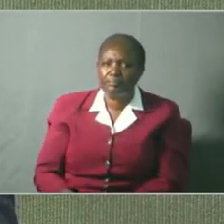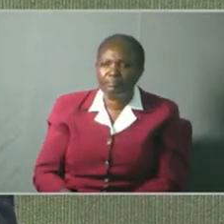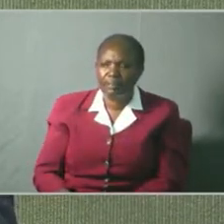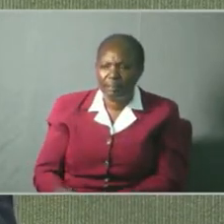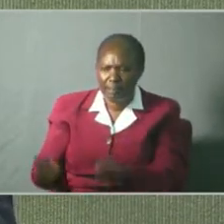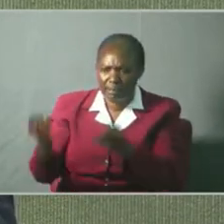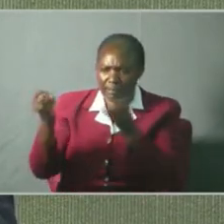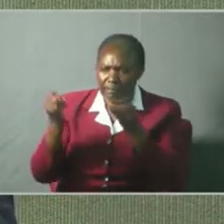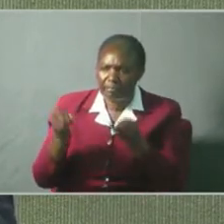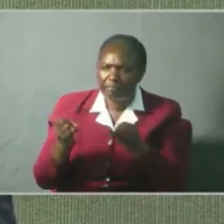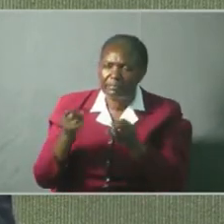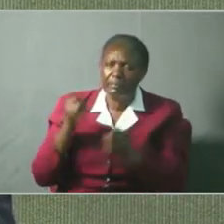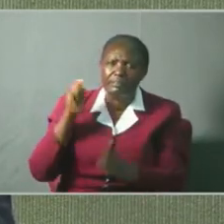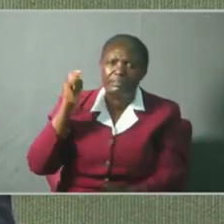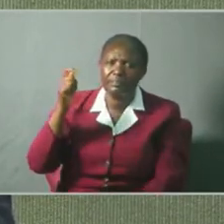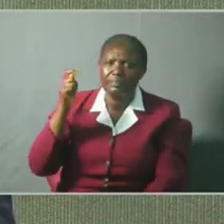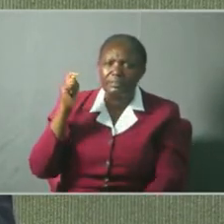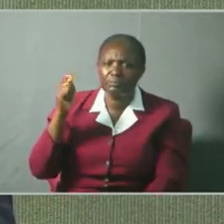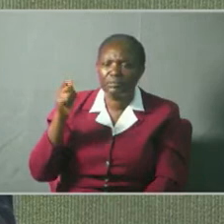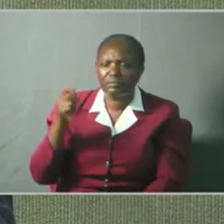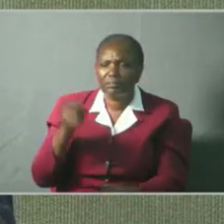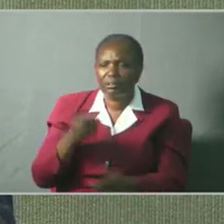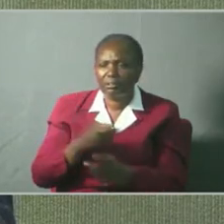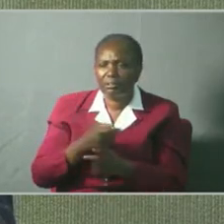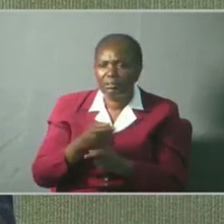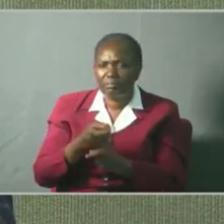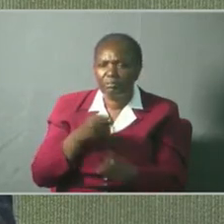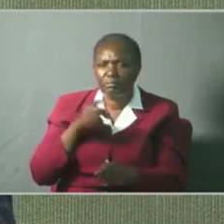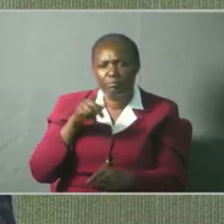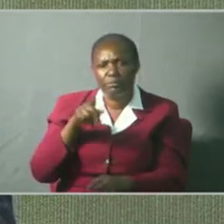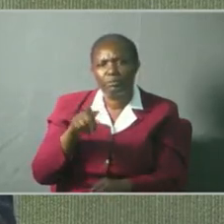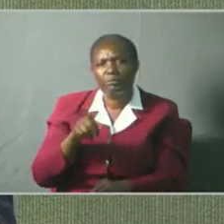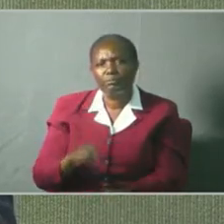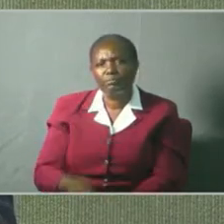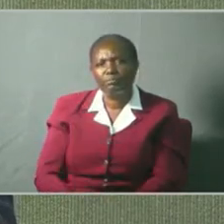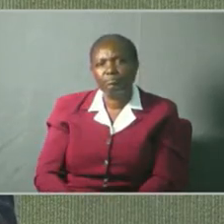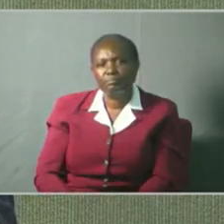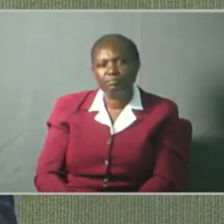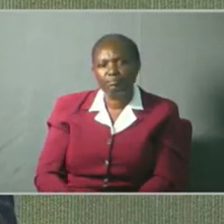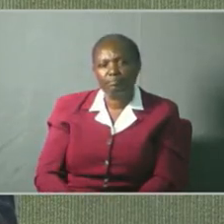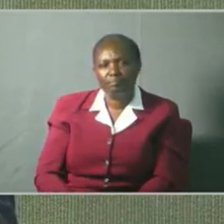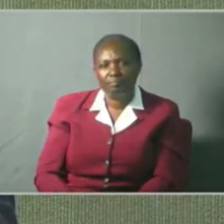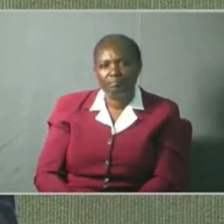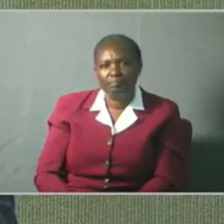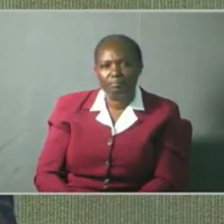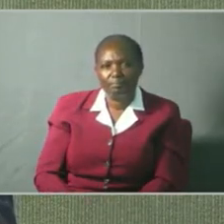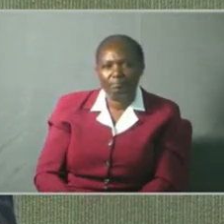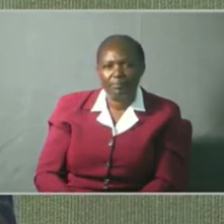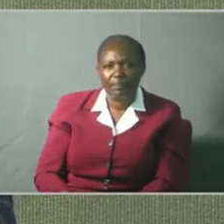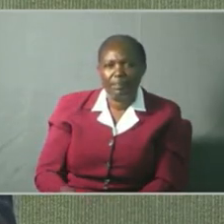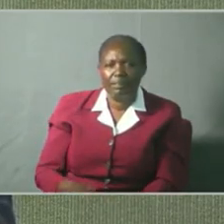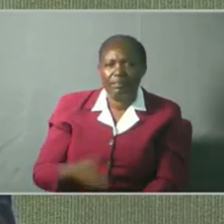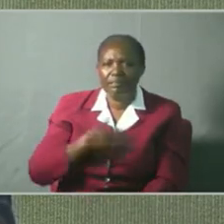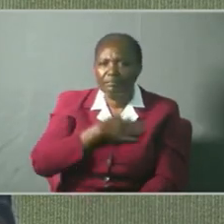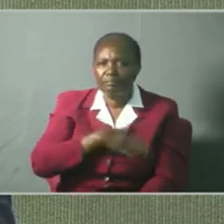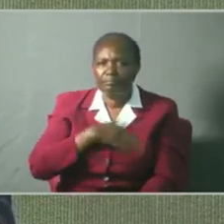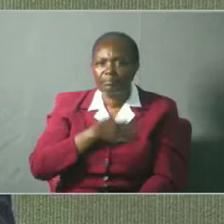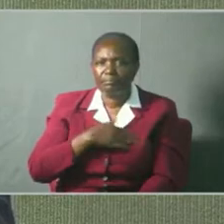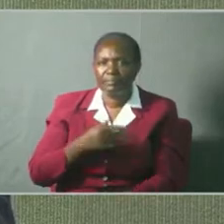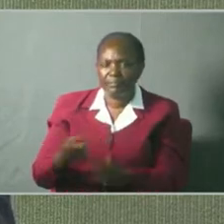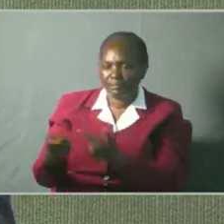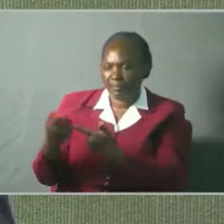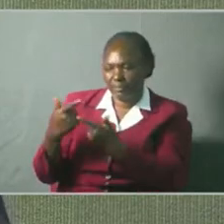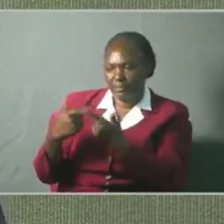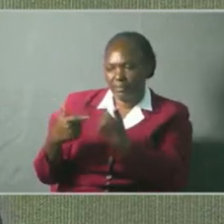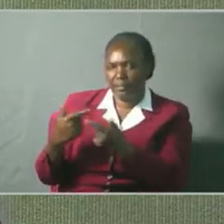Anyone in the testimony? Yes, my sister, I've seen you. Yeah, please come forward. Anyone else